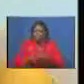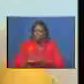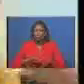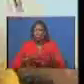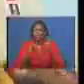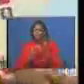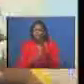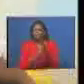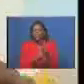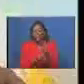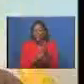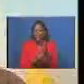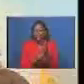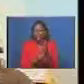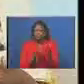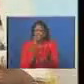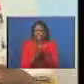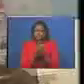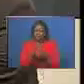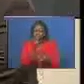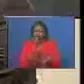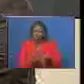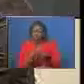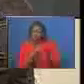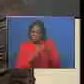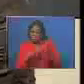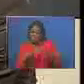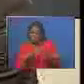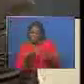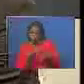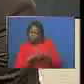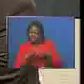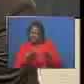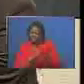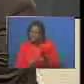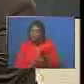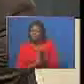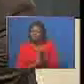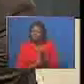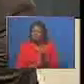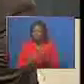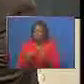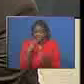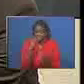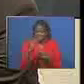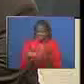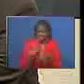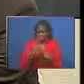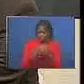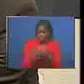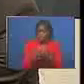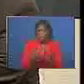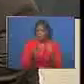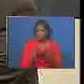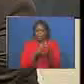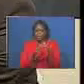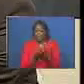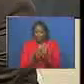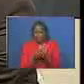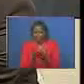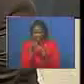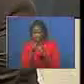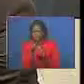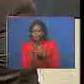role models and those are models by the way just looking at one of the book that you gave me I can see the role models here touch bearers of Dr. Chesky